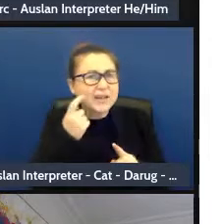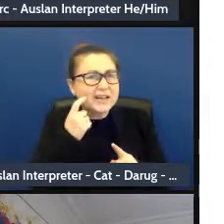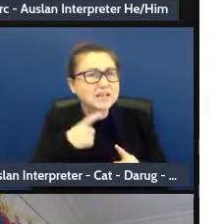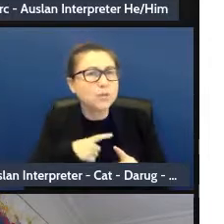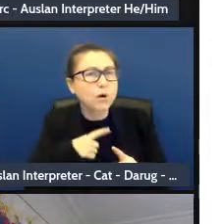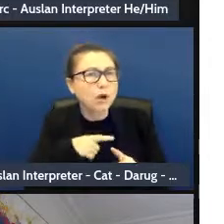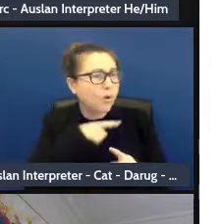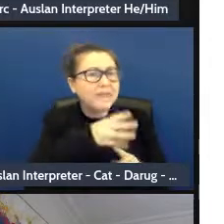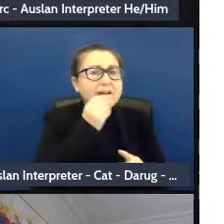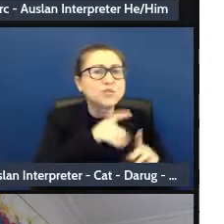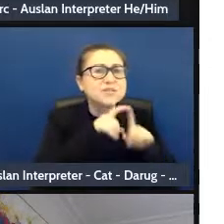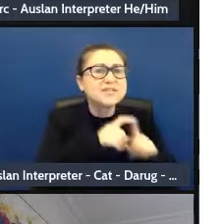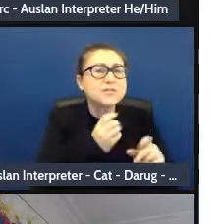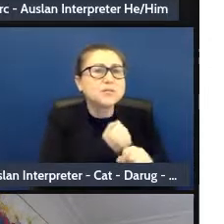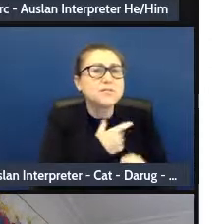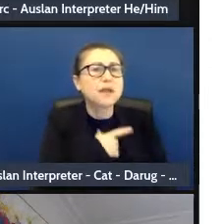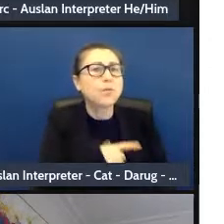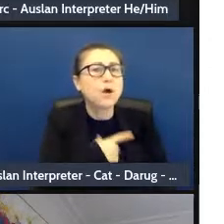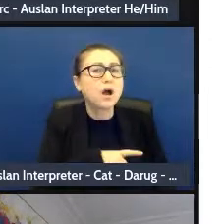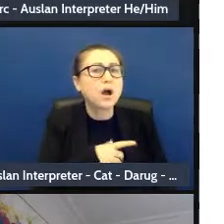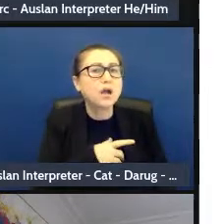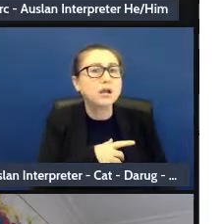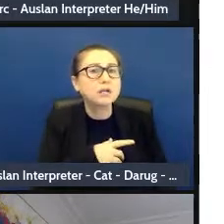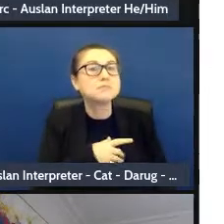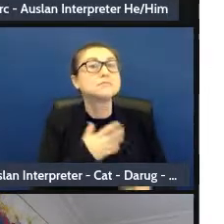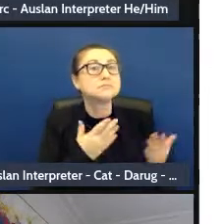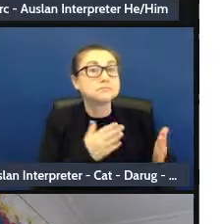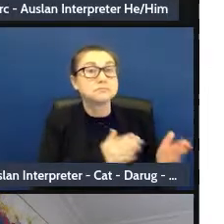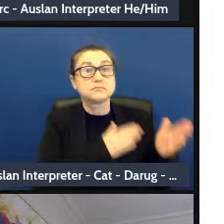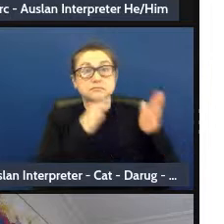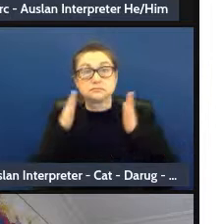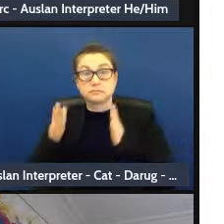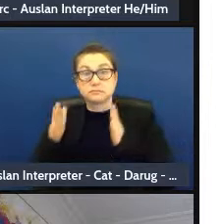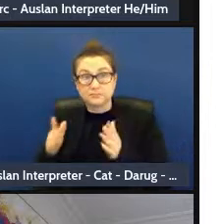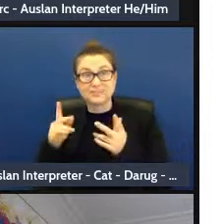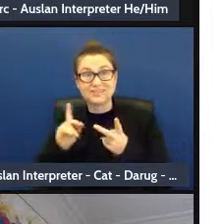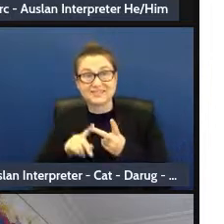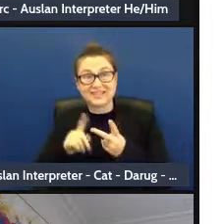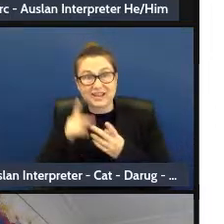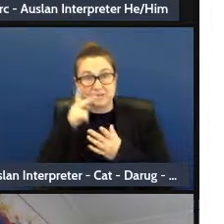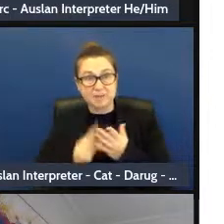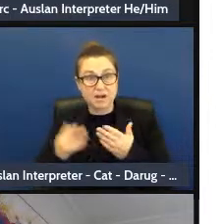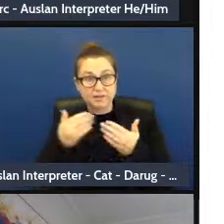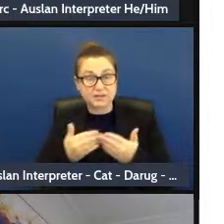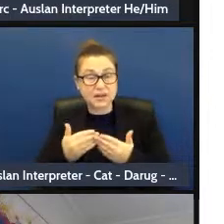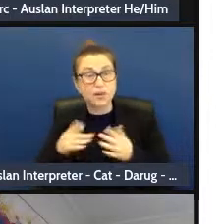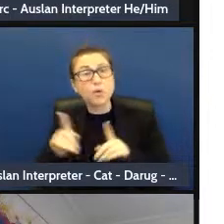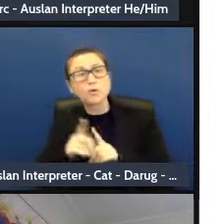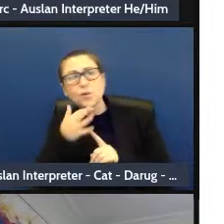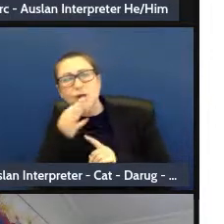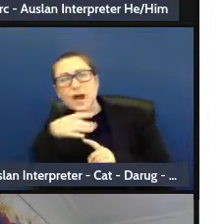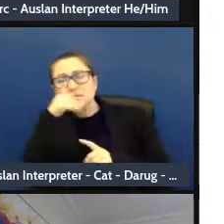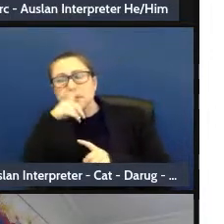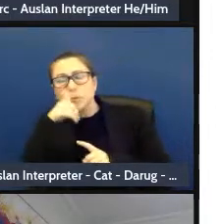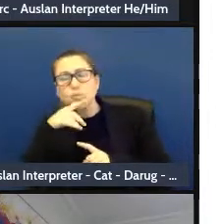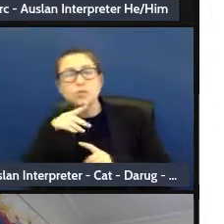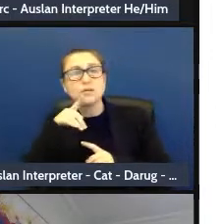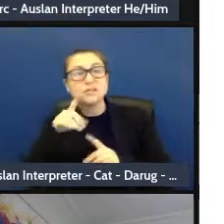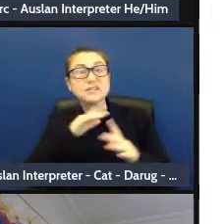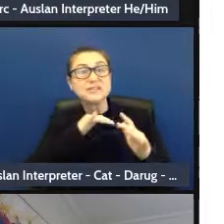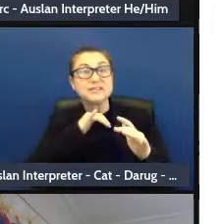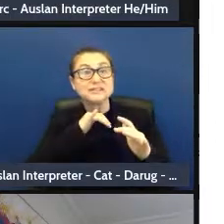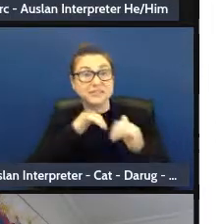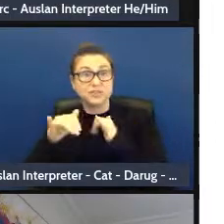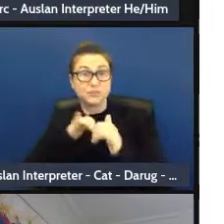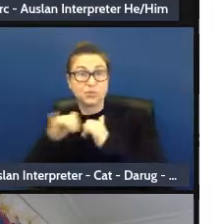harder for you. And for the second part of this study, we've also asked people to do individual interviews with